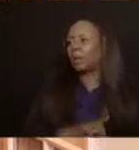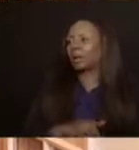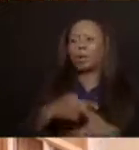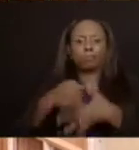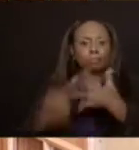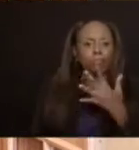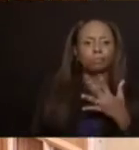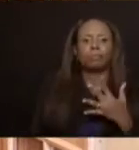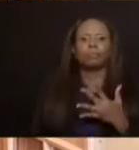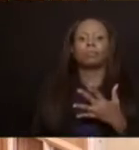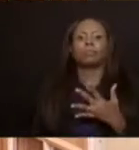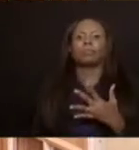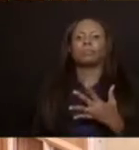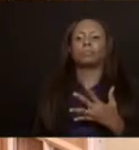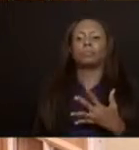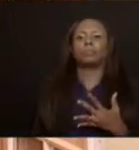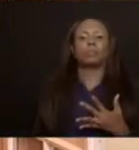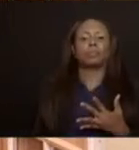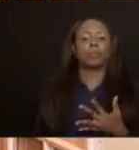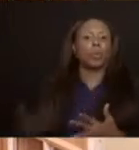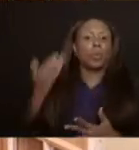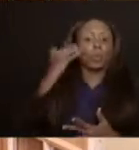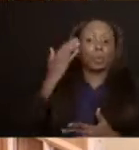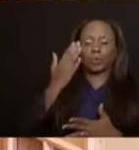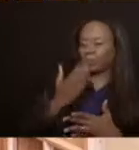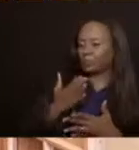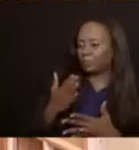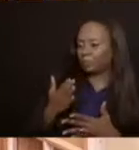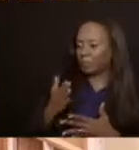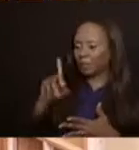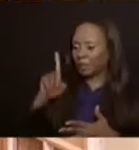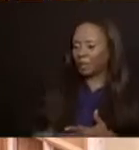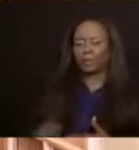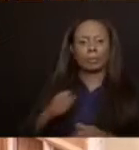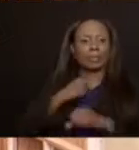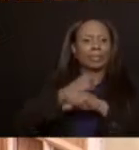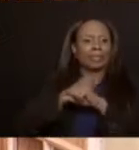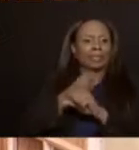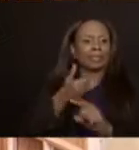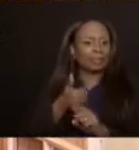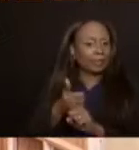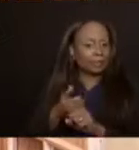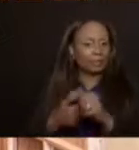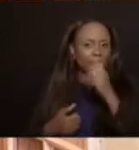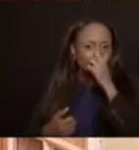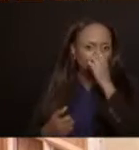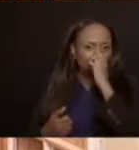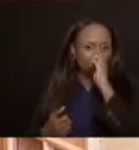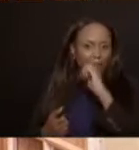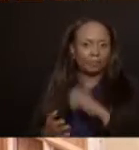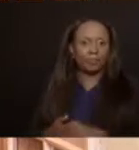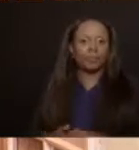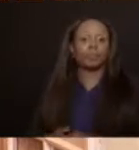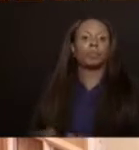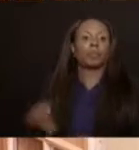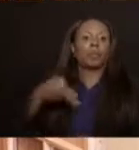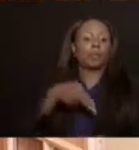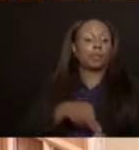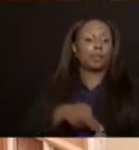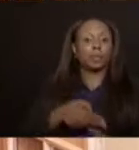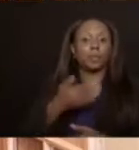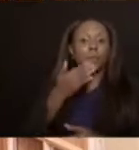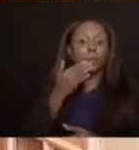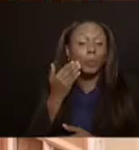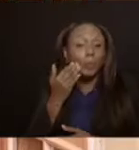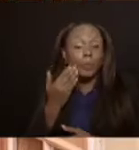as exposed or not as high risk as others, and therefore there will be different times for them. We are including nursing homes, and